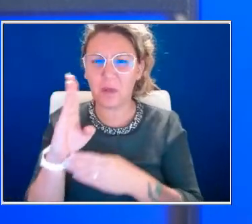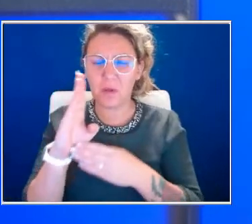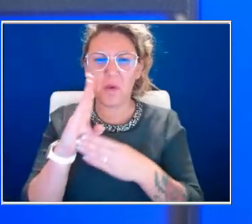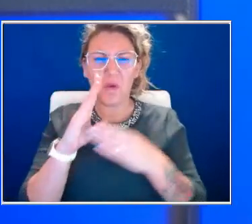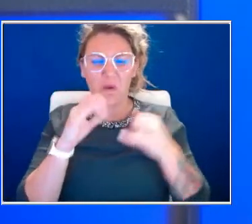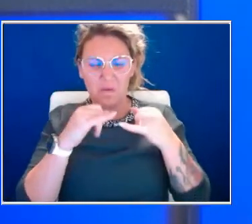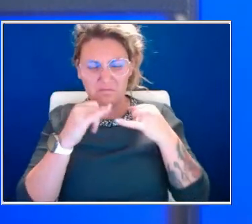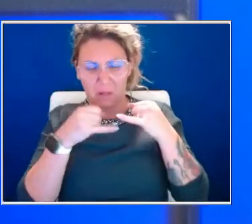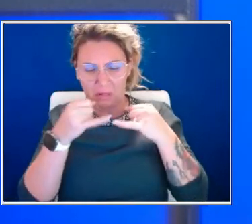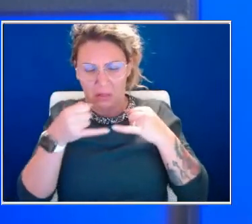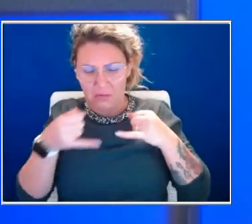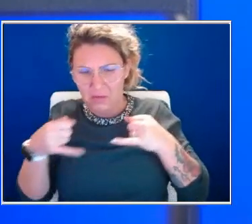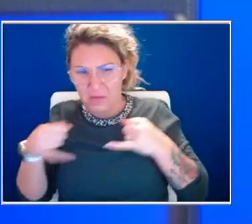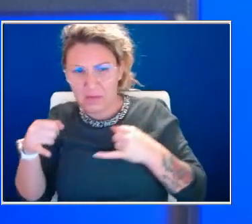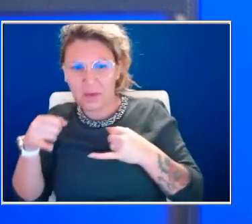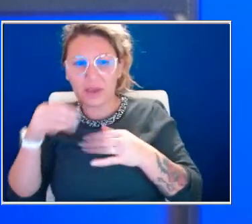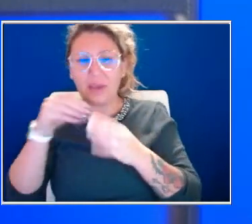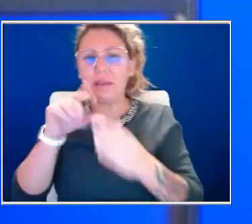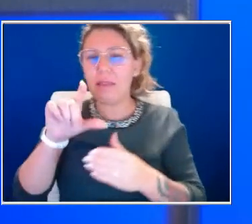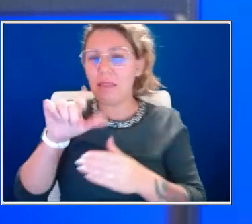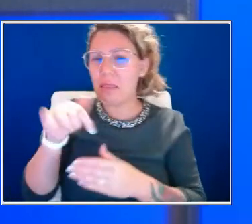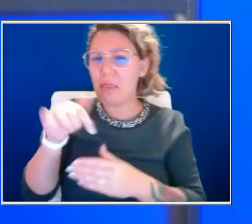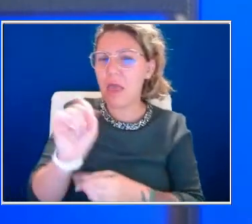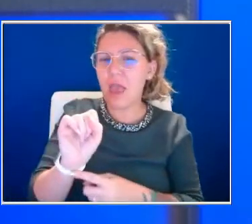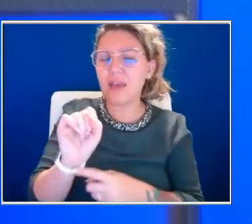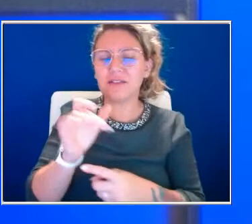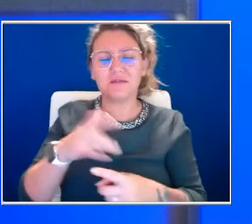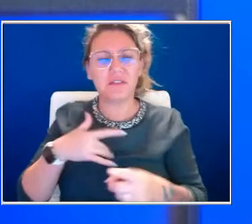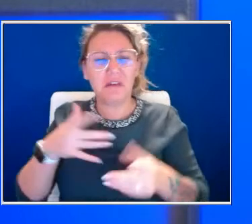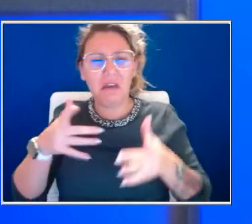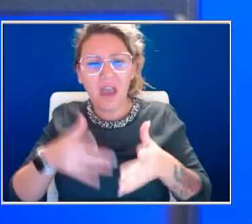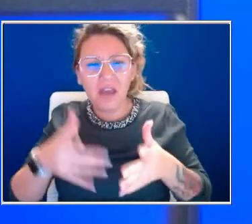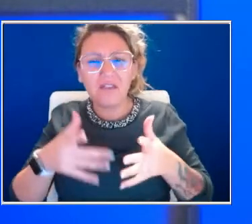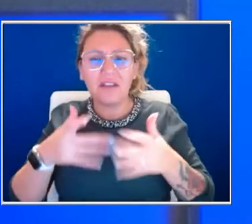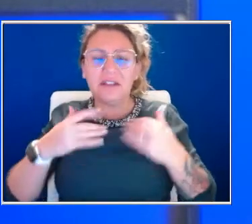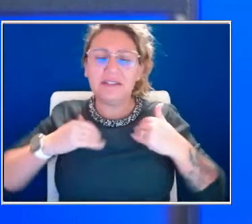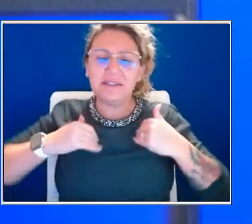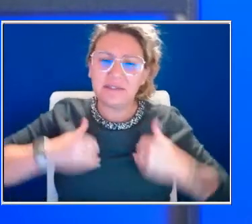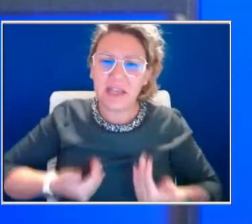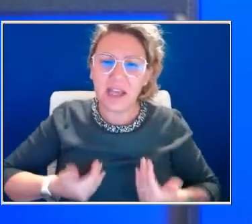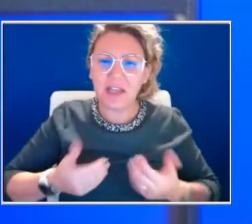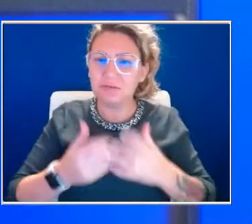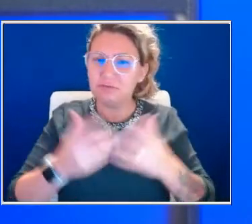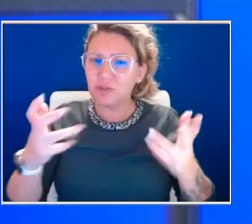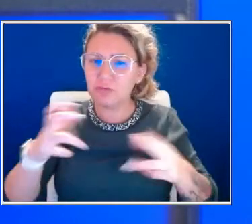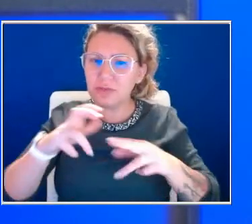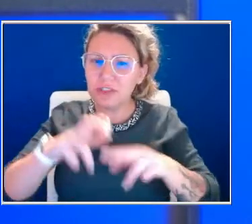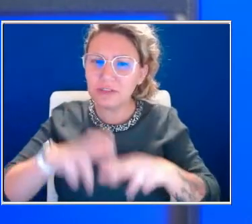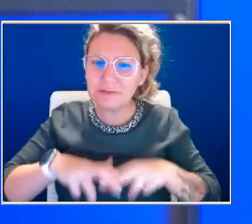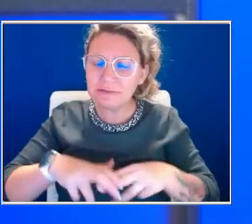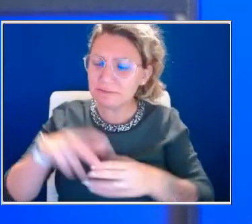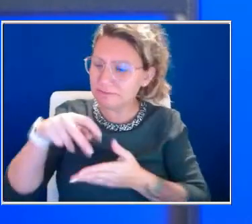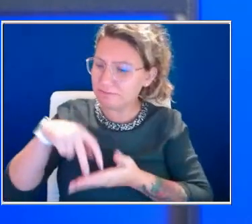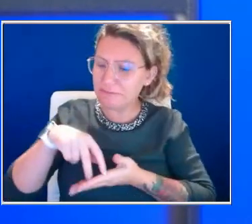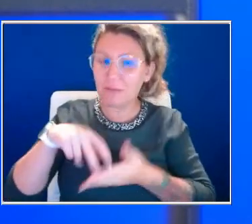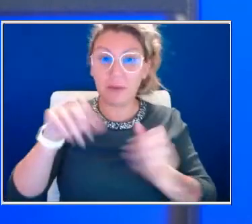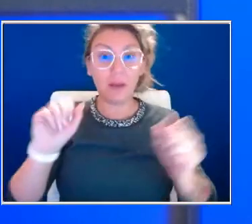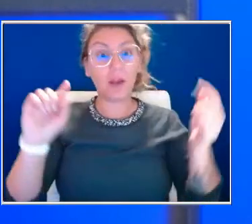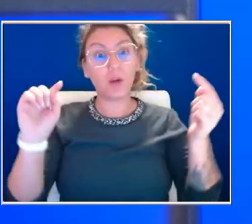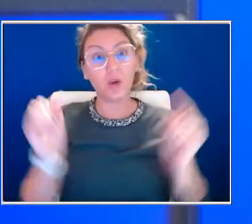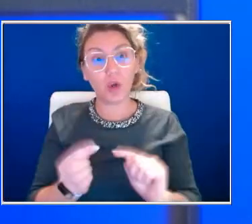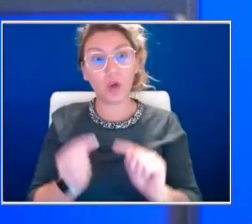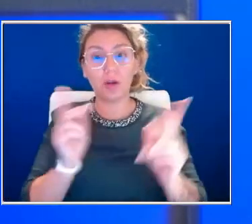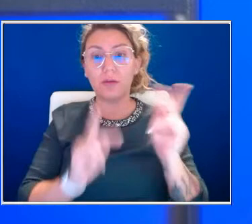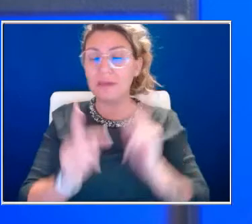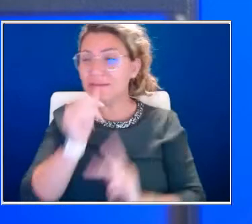heavy and tired. Too much standing, too much sitting, and varicose veins can hurt. Many people learn to live with them,